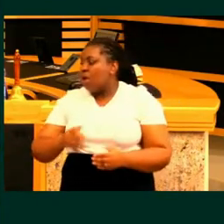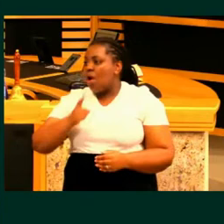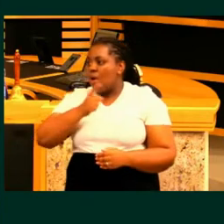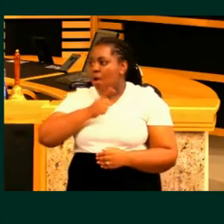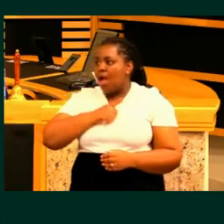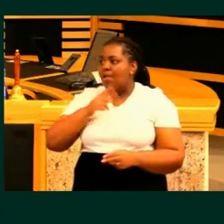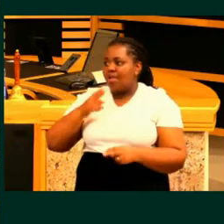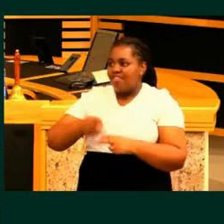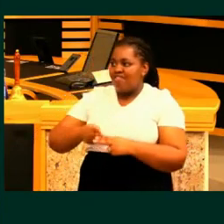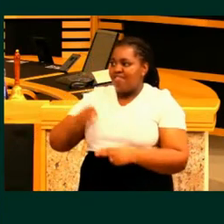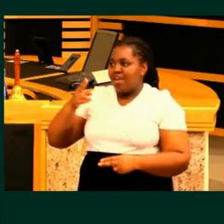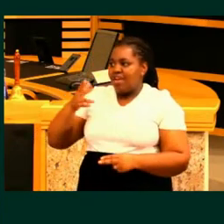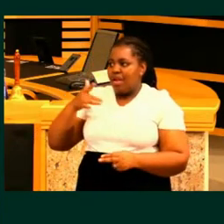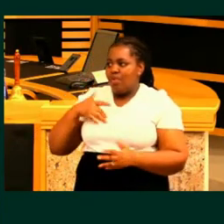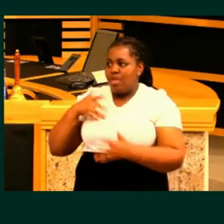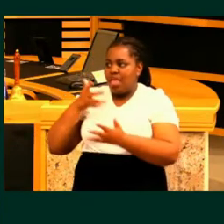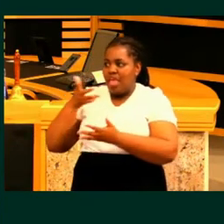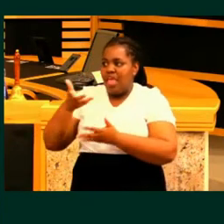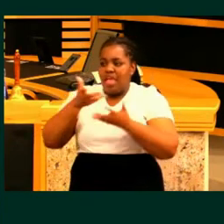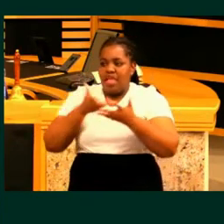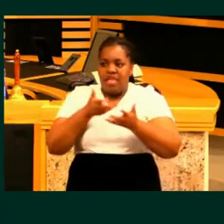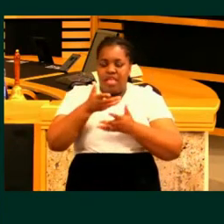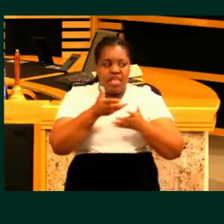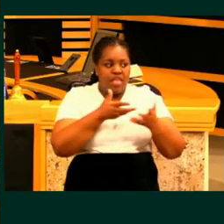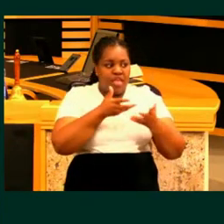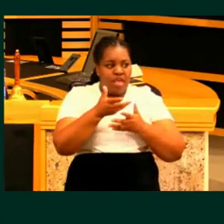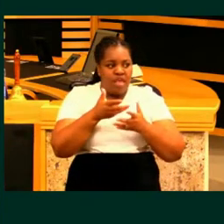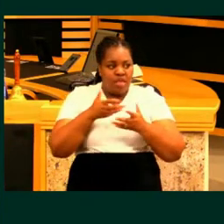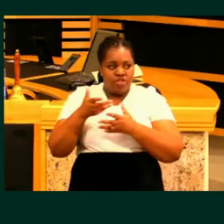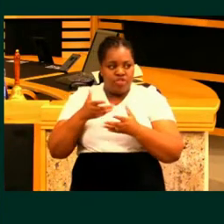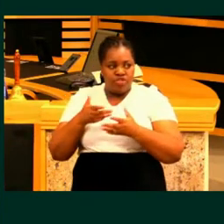finally engage on the matter on the conet